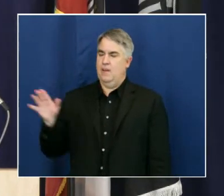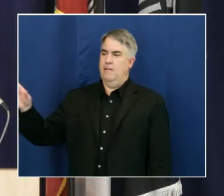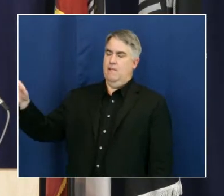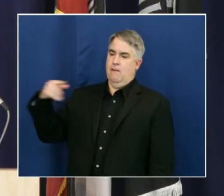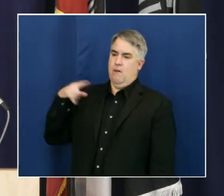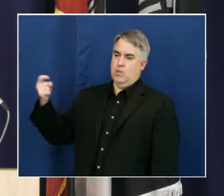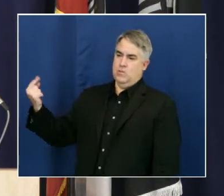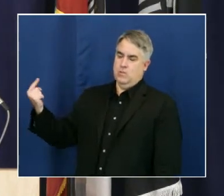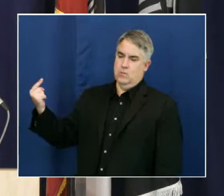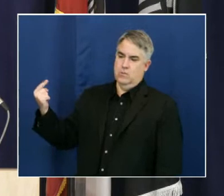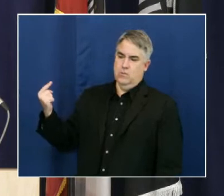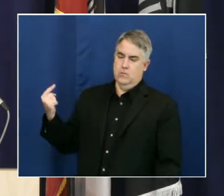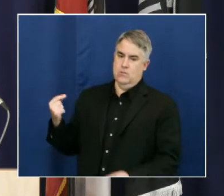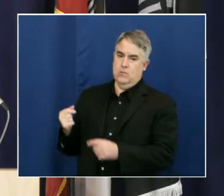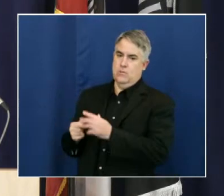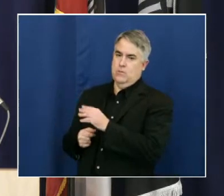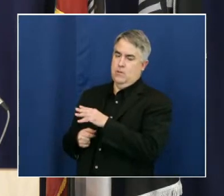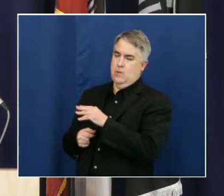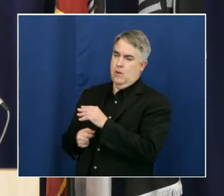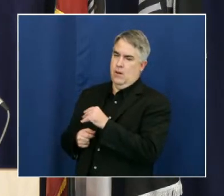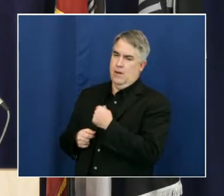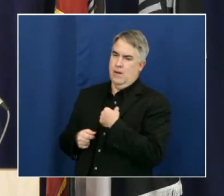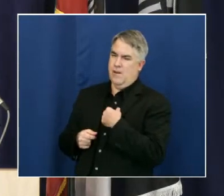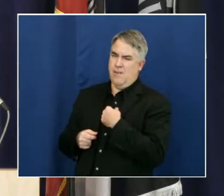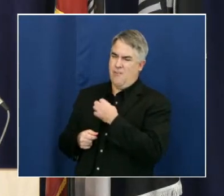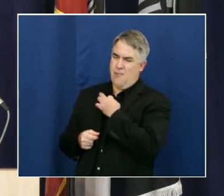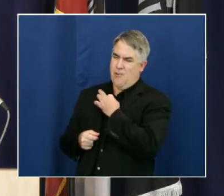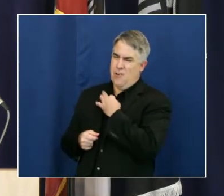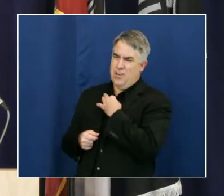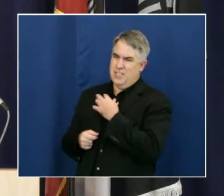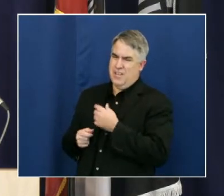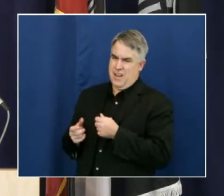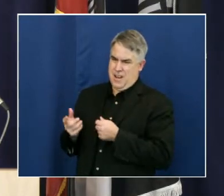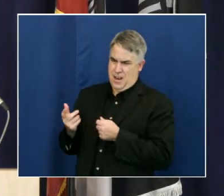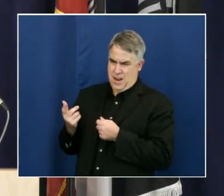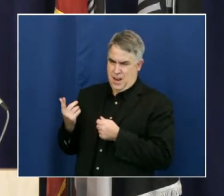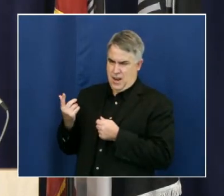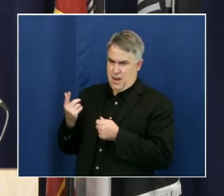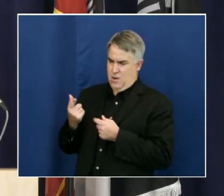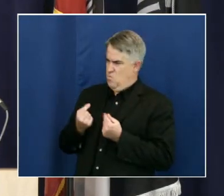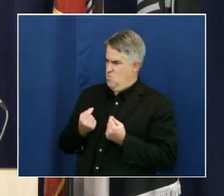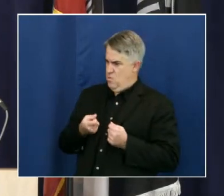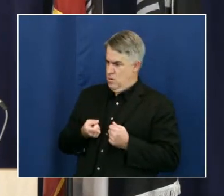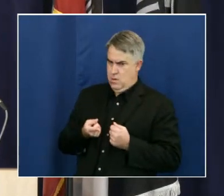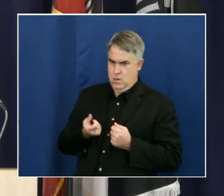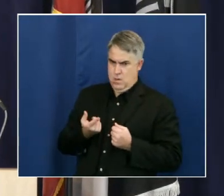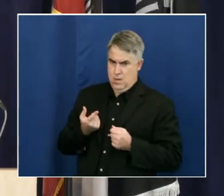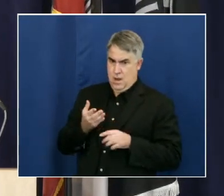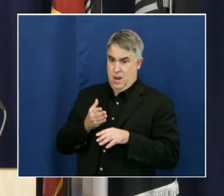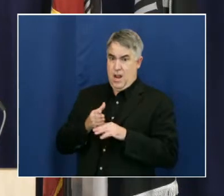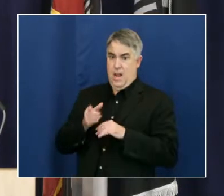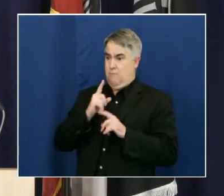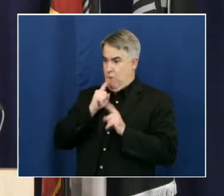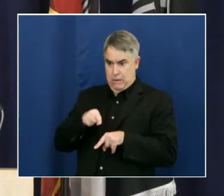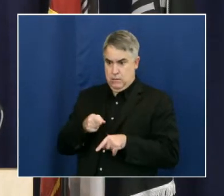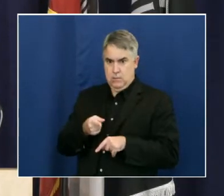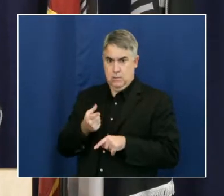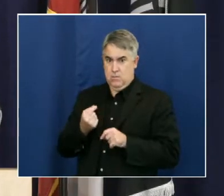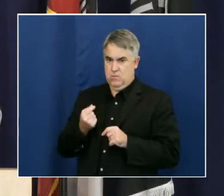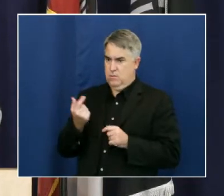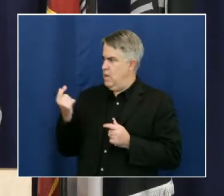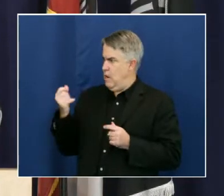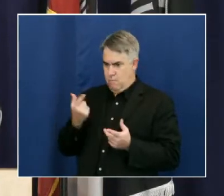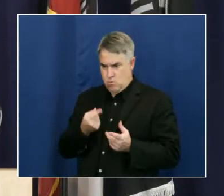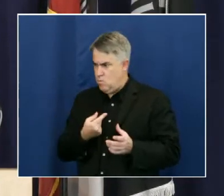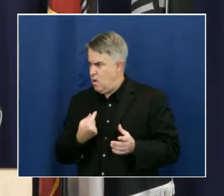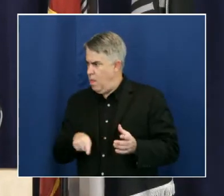procedures so that people who might be interested in just knowing what would happen, should something happen, how it is handled with the county? How do you handle that? Well,